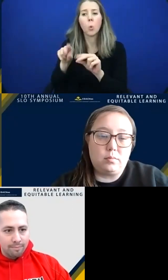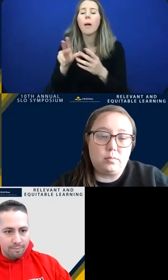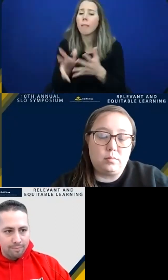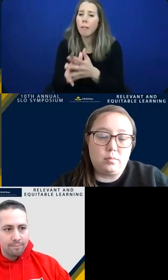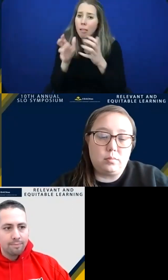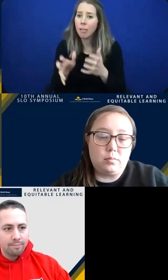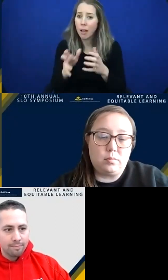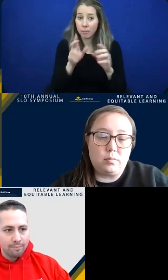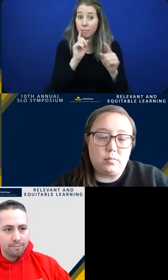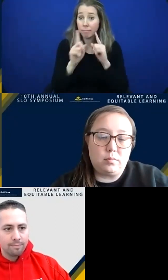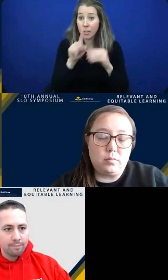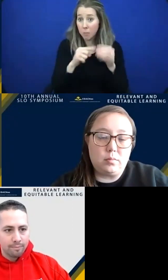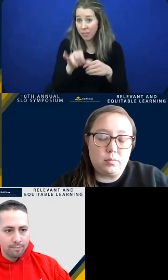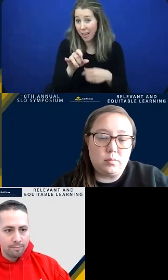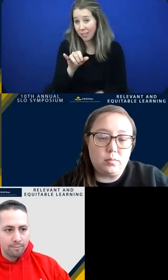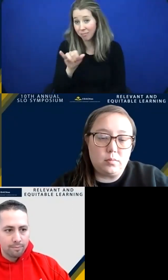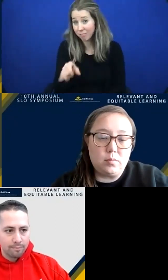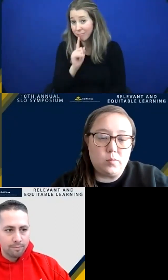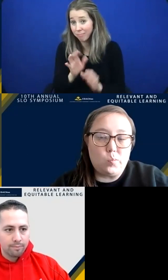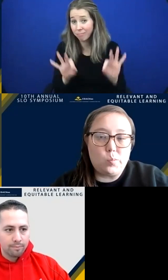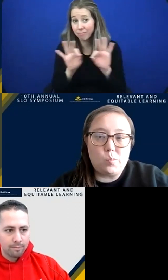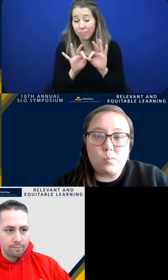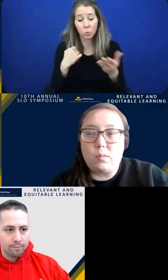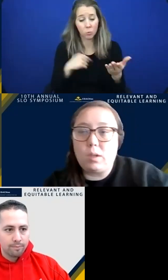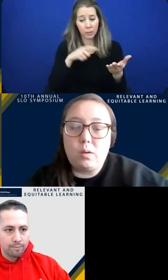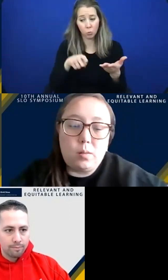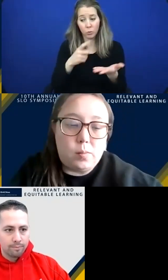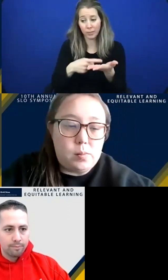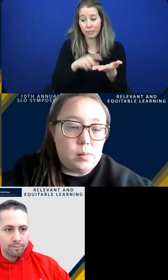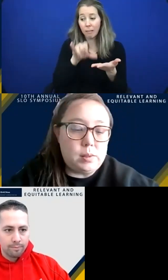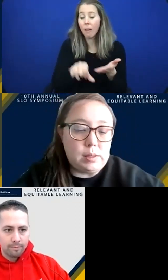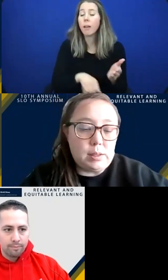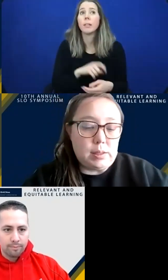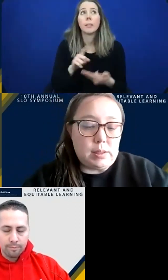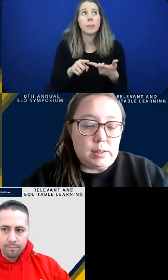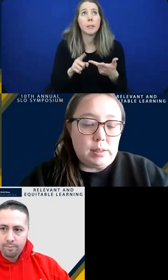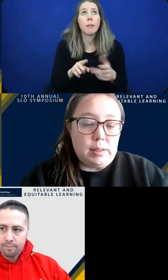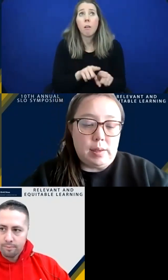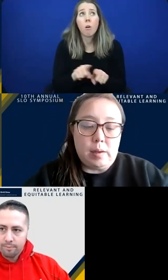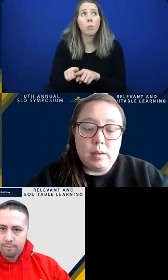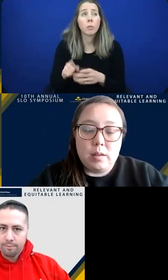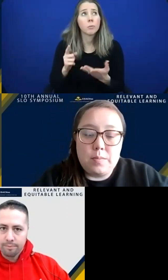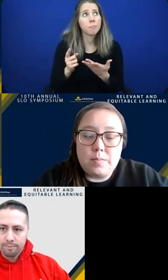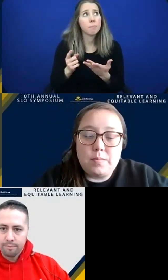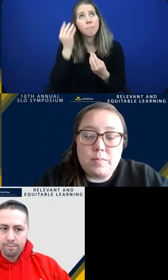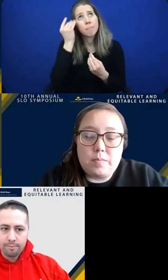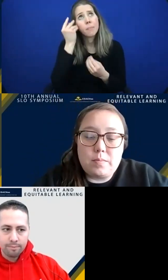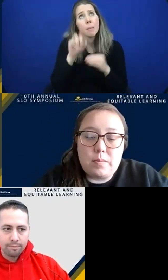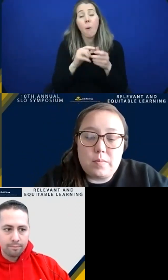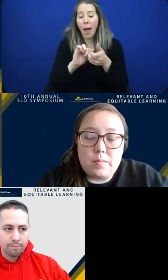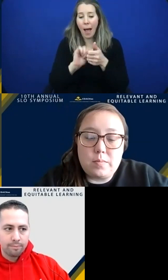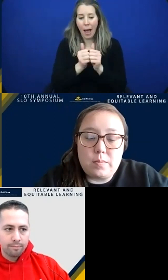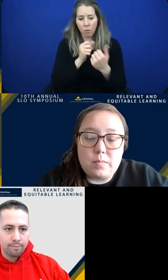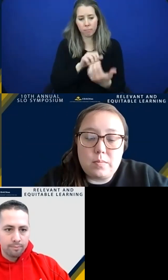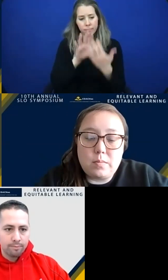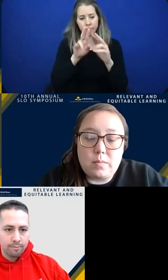that. And I think that's really important for us to discuss. And then when we think about the ways that we assess our